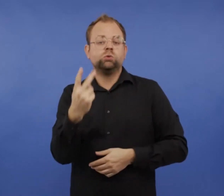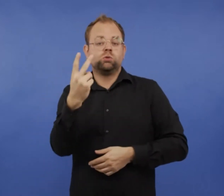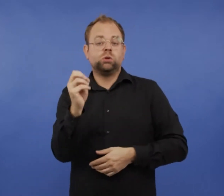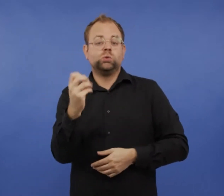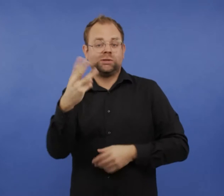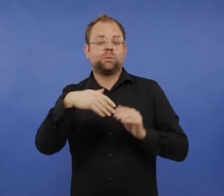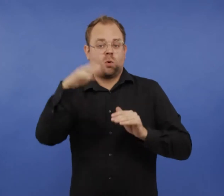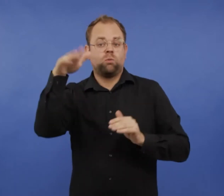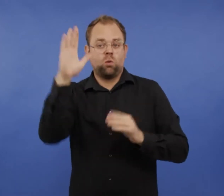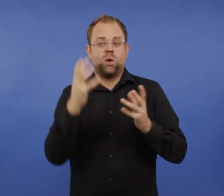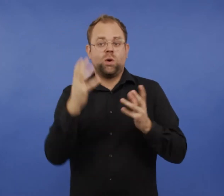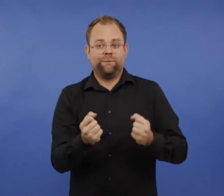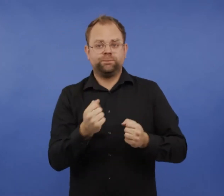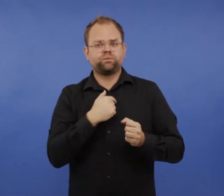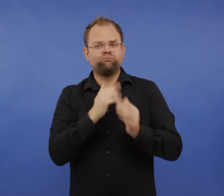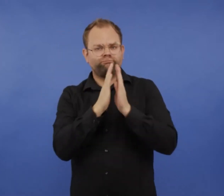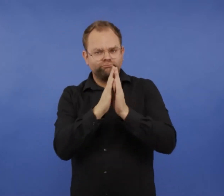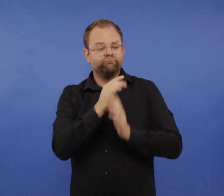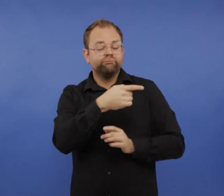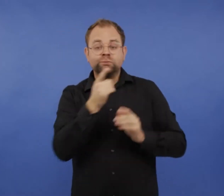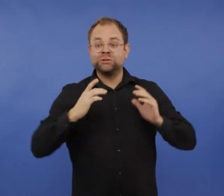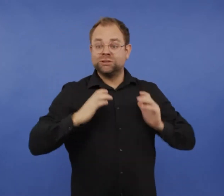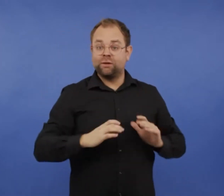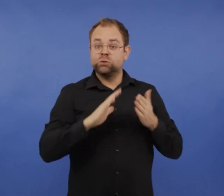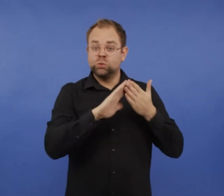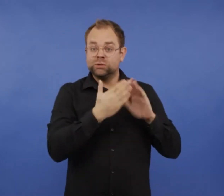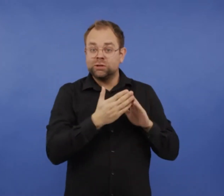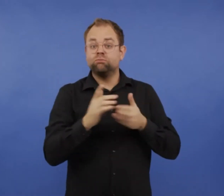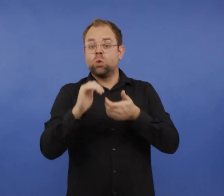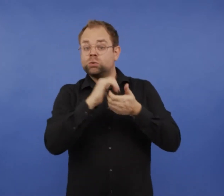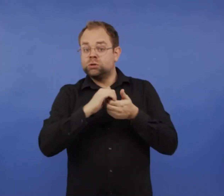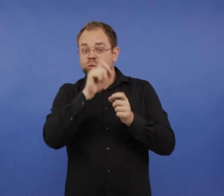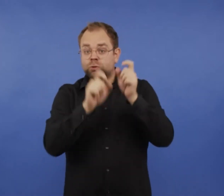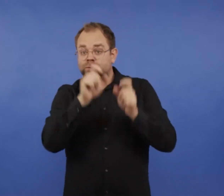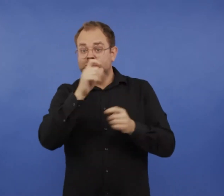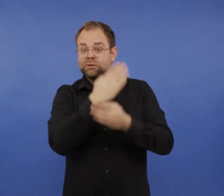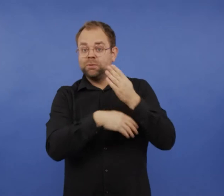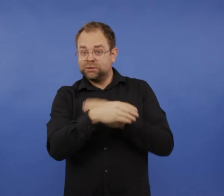advocacy with the military, with those who are responsible to do the evacuation,